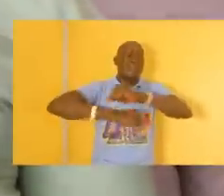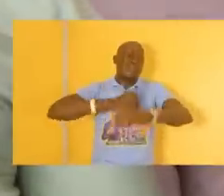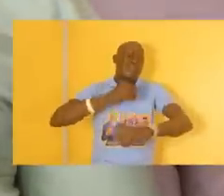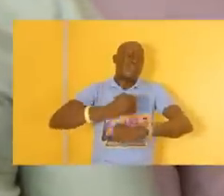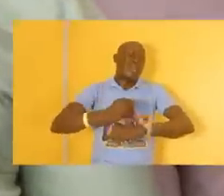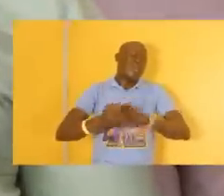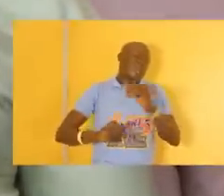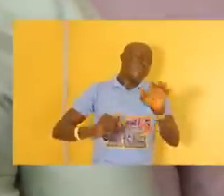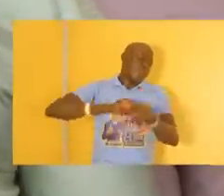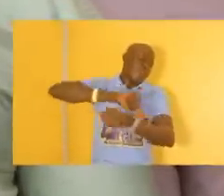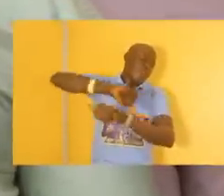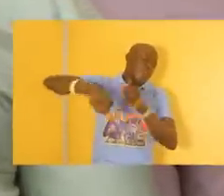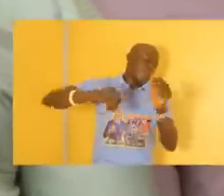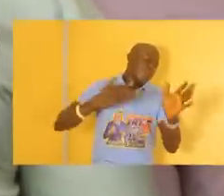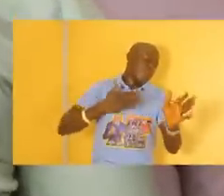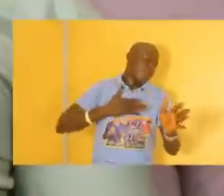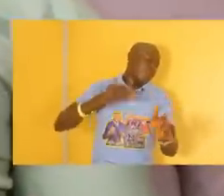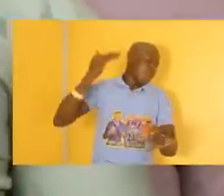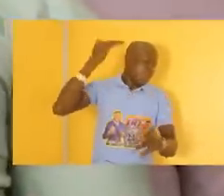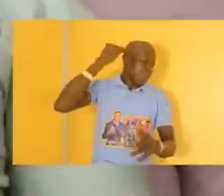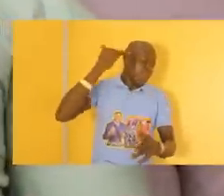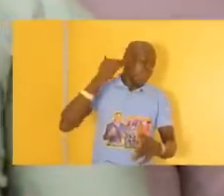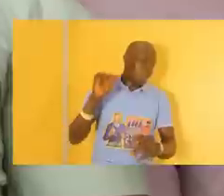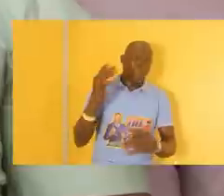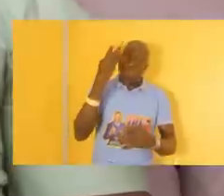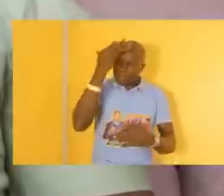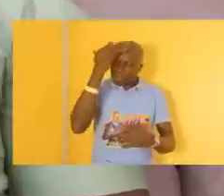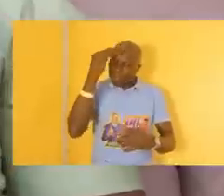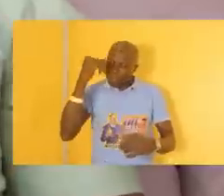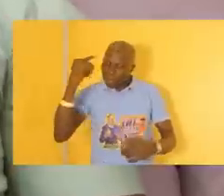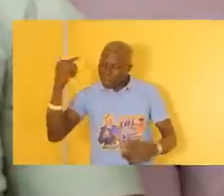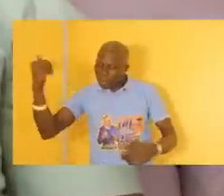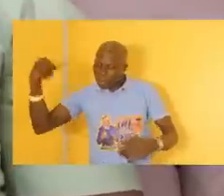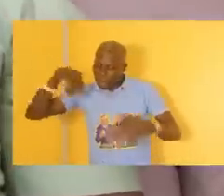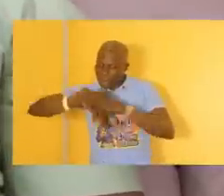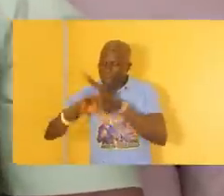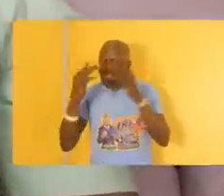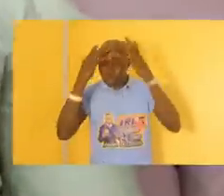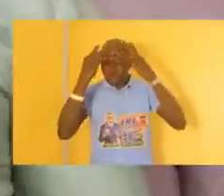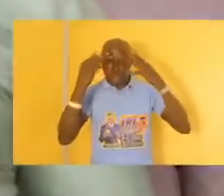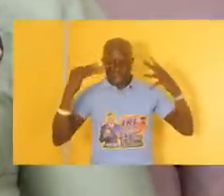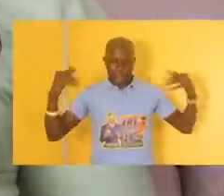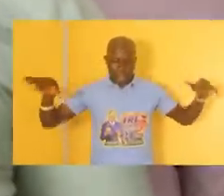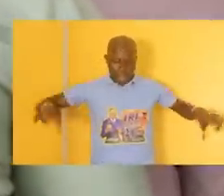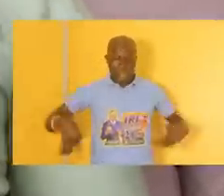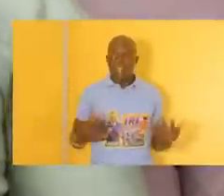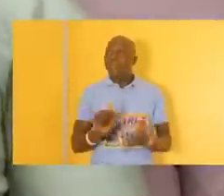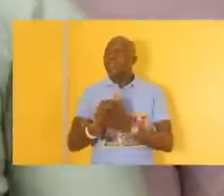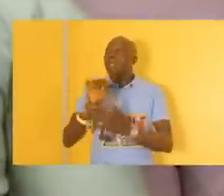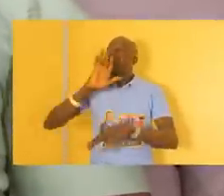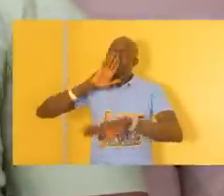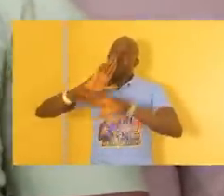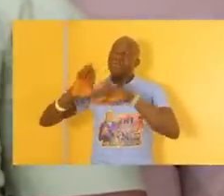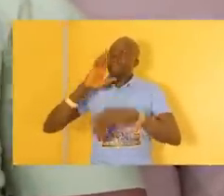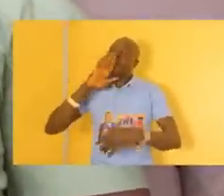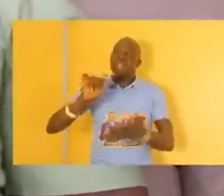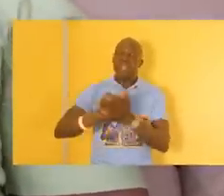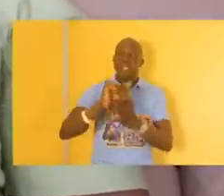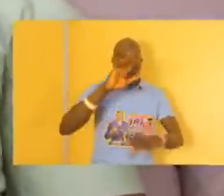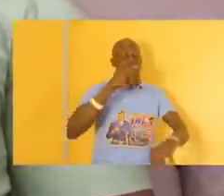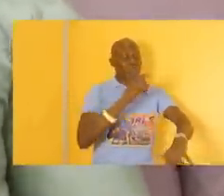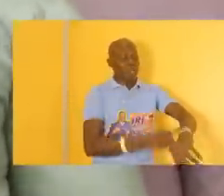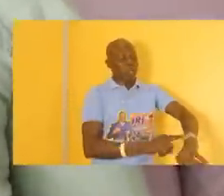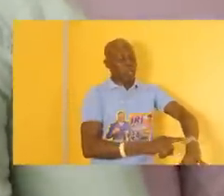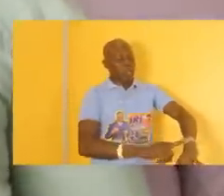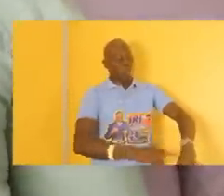they need miracles. Listen to me, sir. I do tell people. We be any kind of advice. We will program